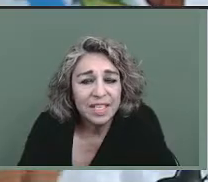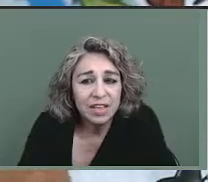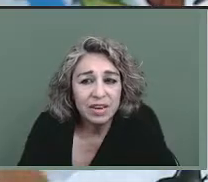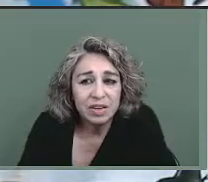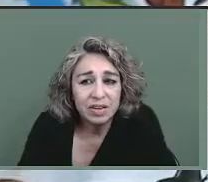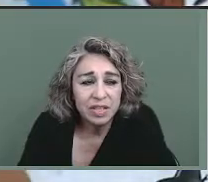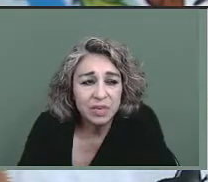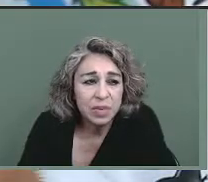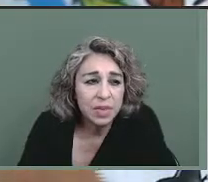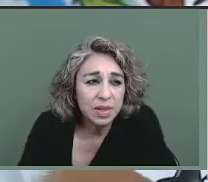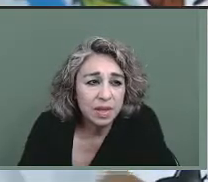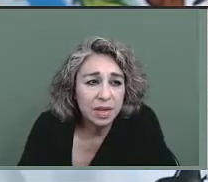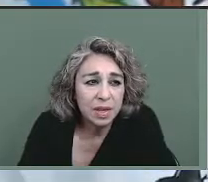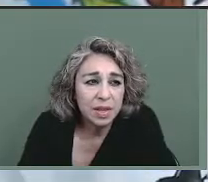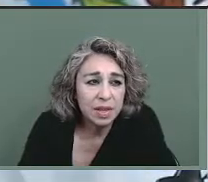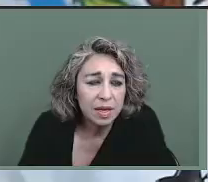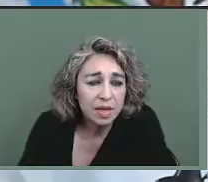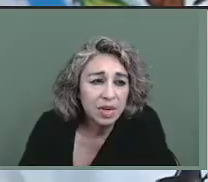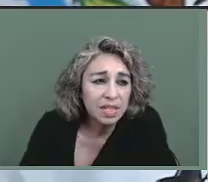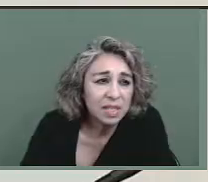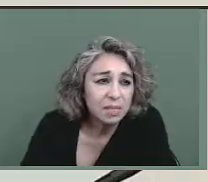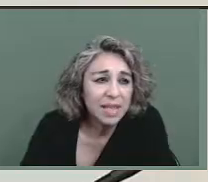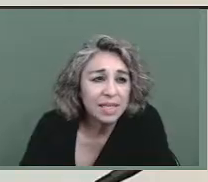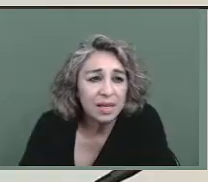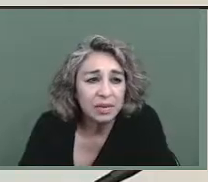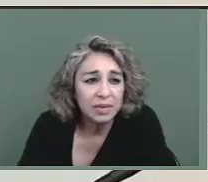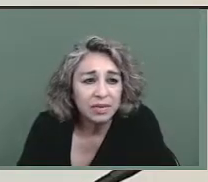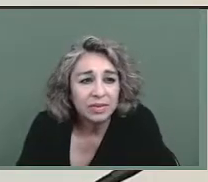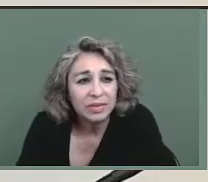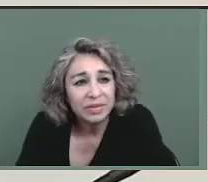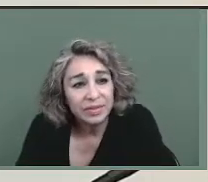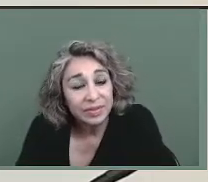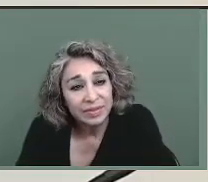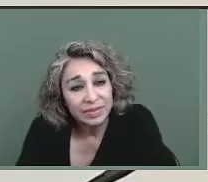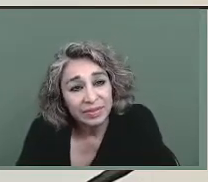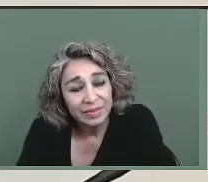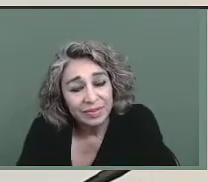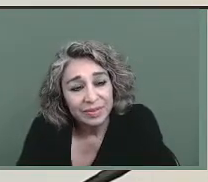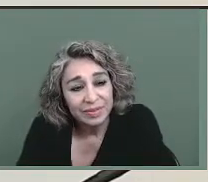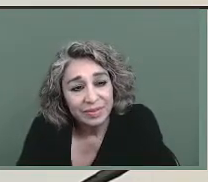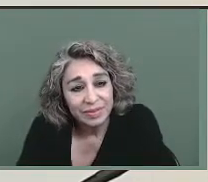they started to distribute the drugs in Mexico.